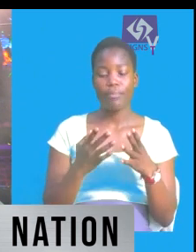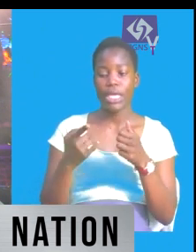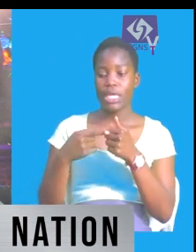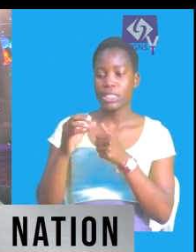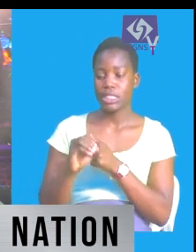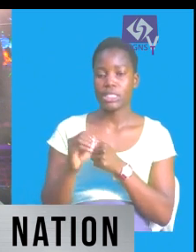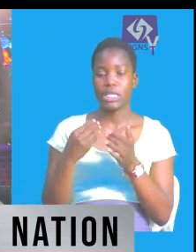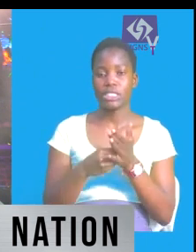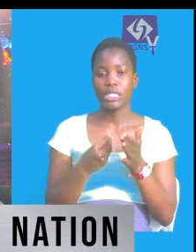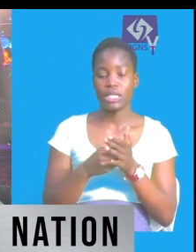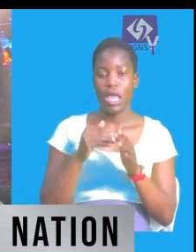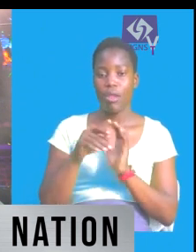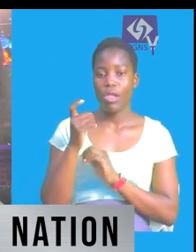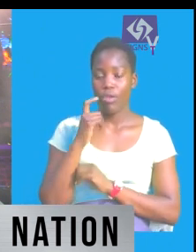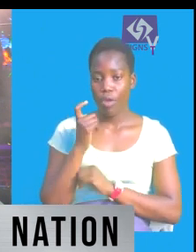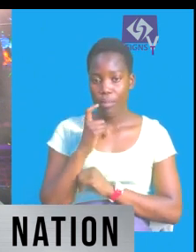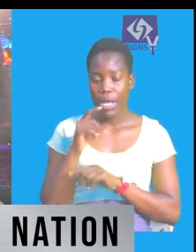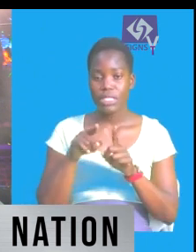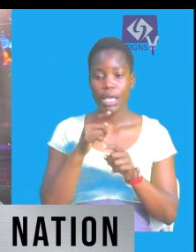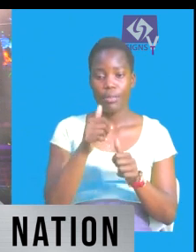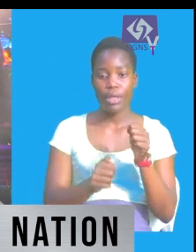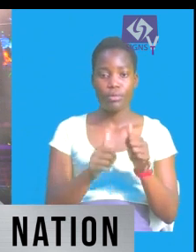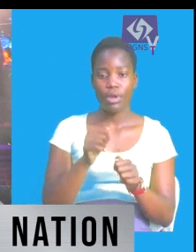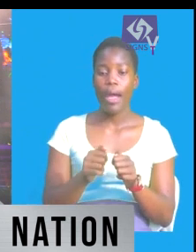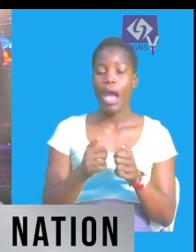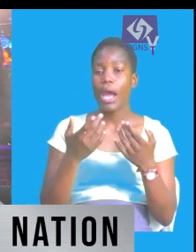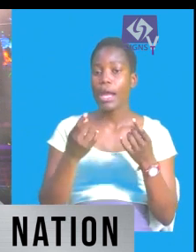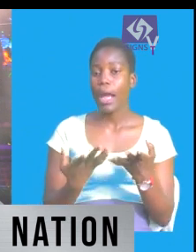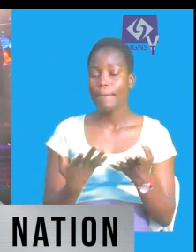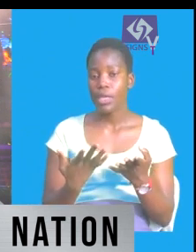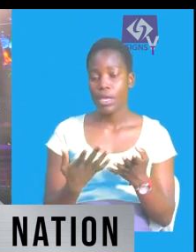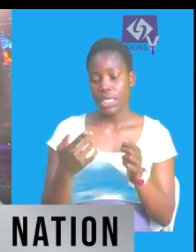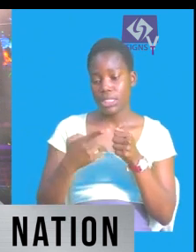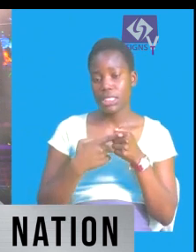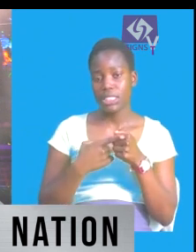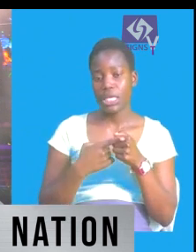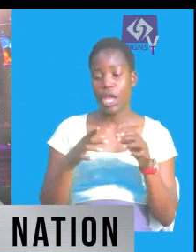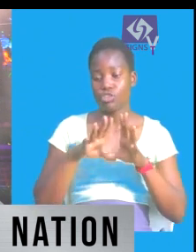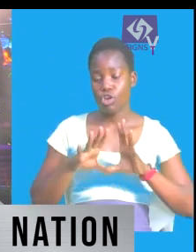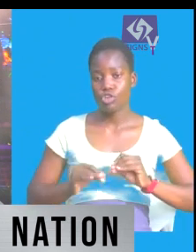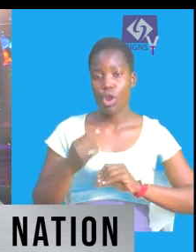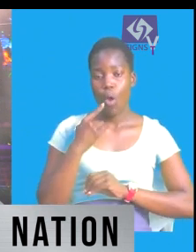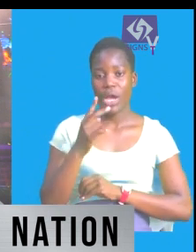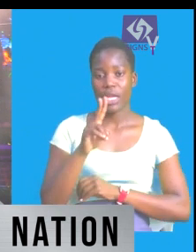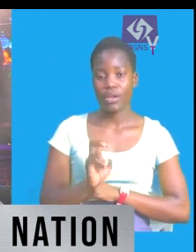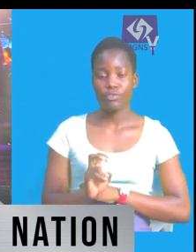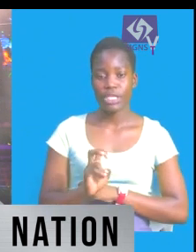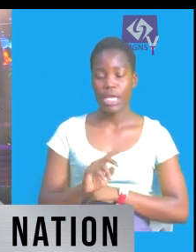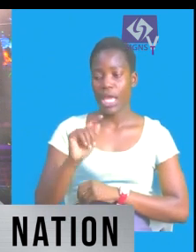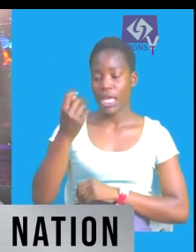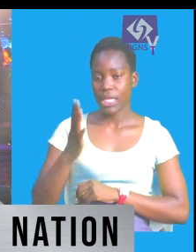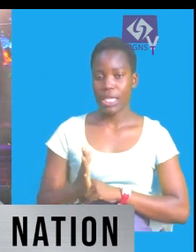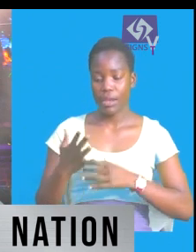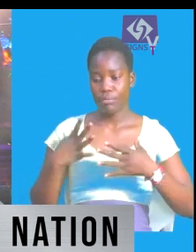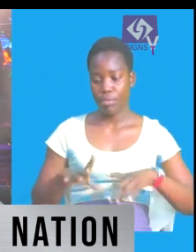shillings. Kwa duka maziwa pia packet ni 60 shillings. So 120. Kenyans, we survive